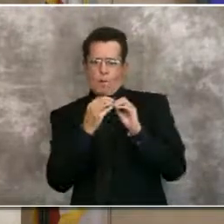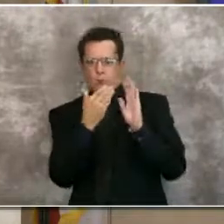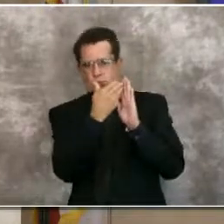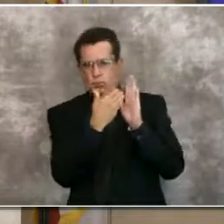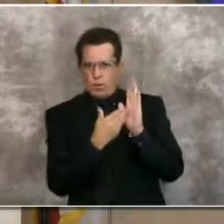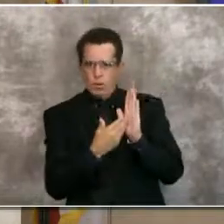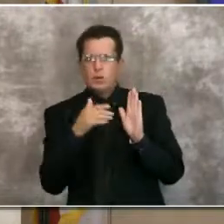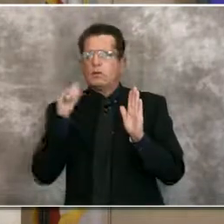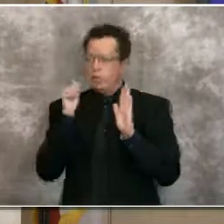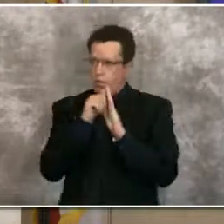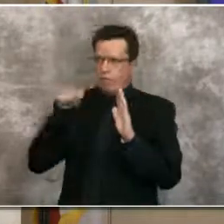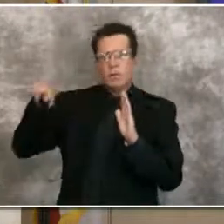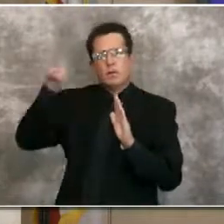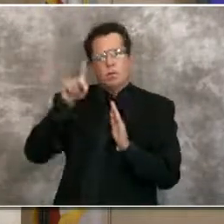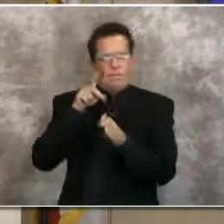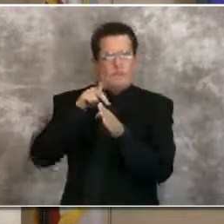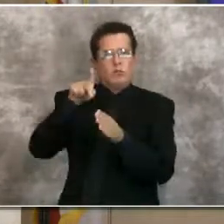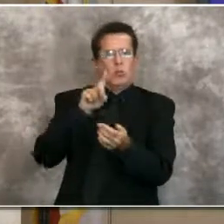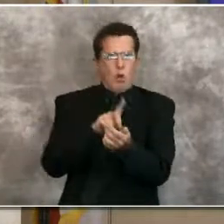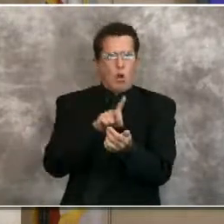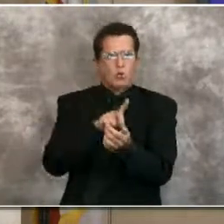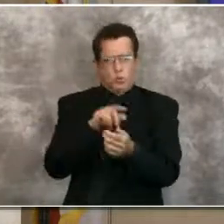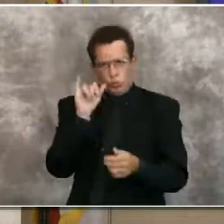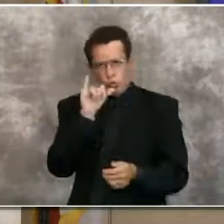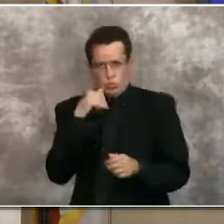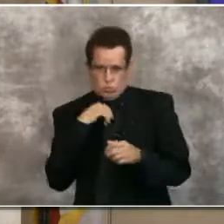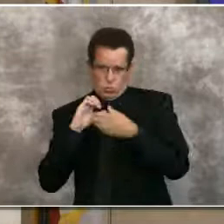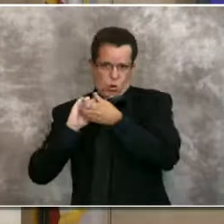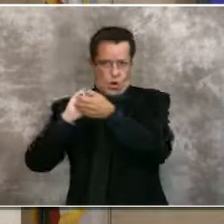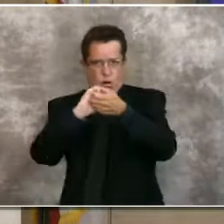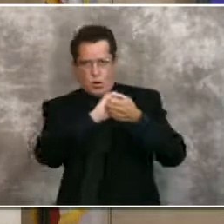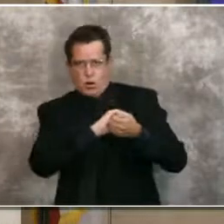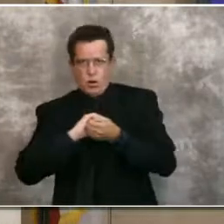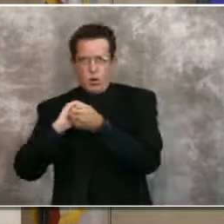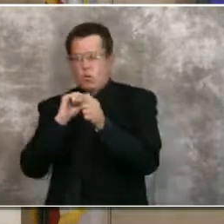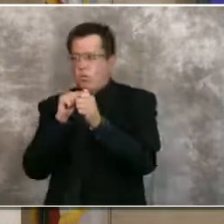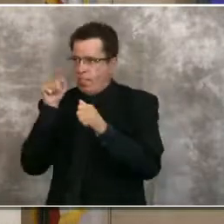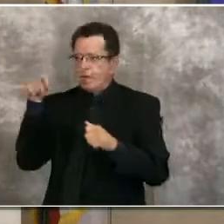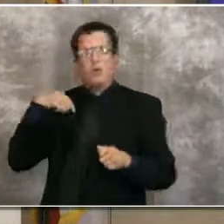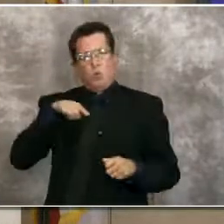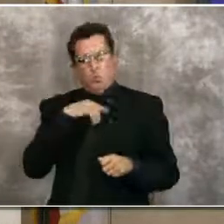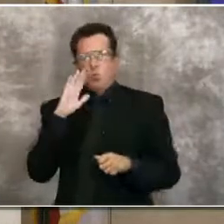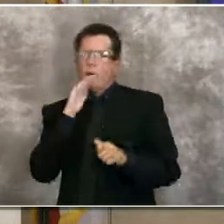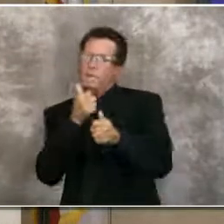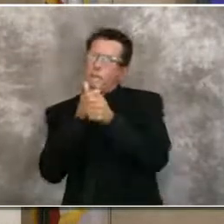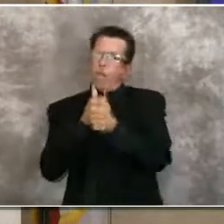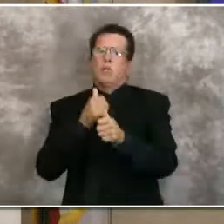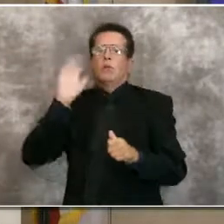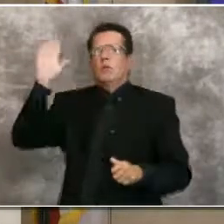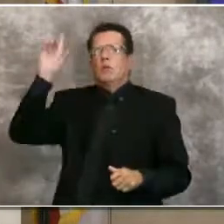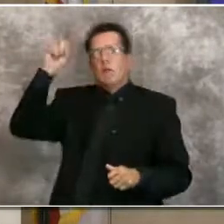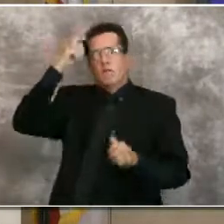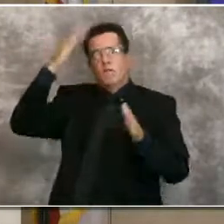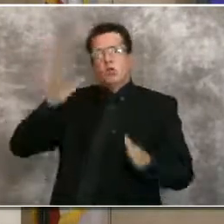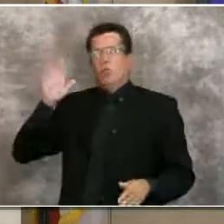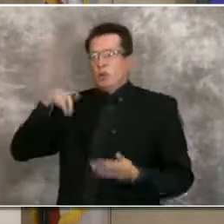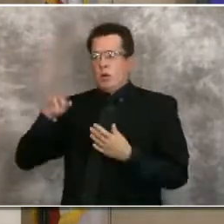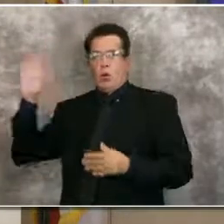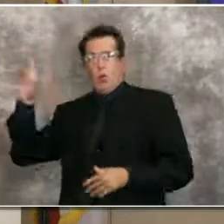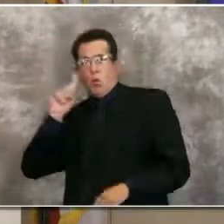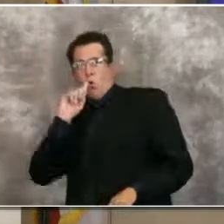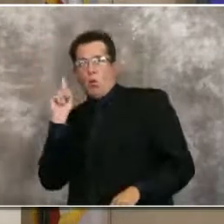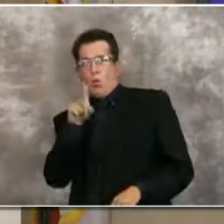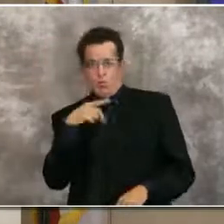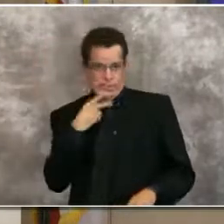Dr. Wooten and her team, and we will certainly comply with the governor's orders. And if we saw a need to become